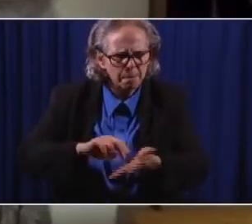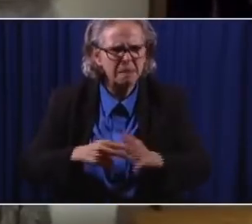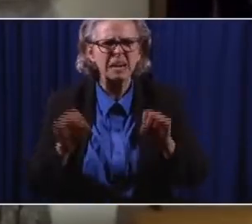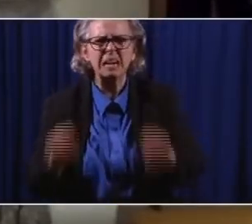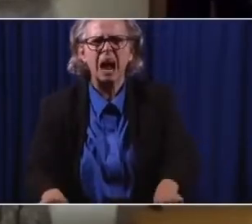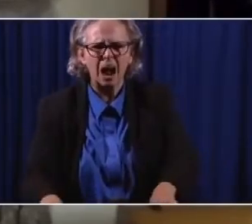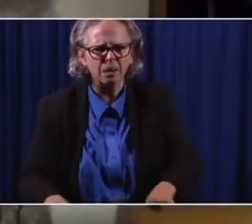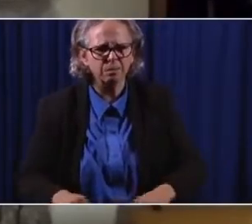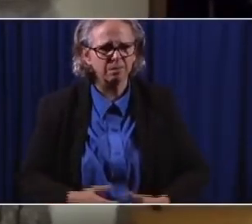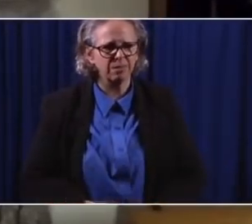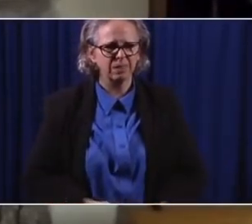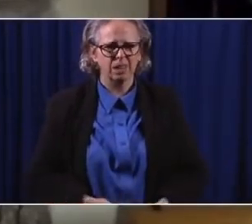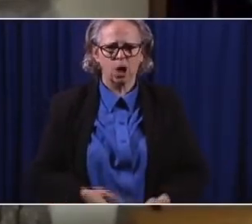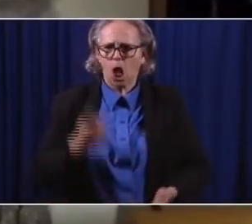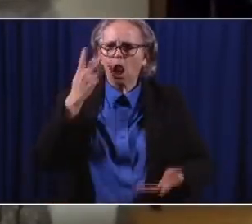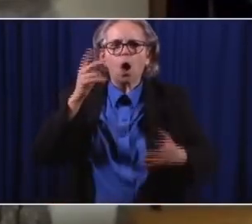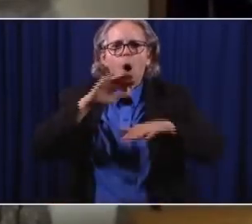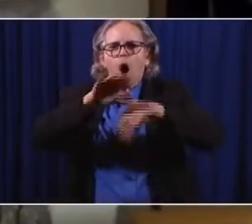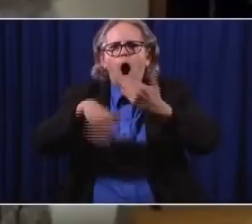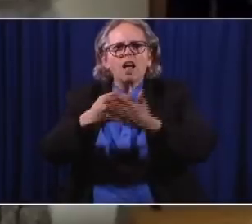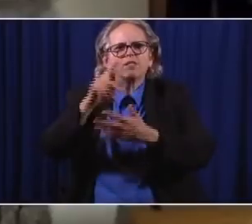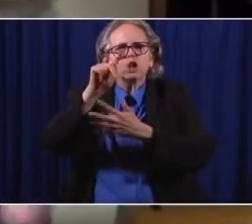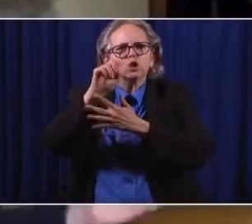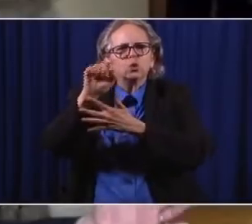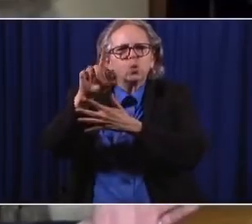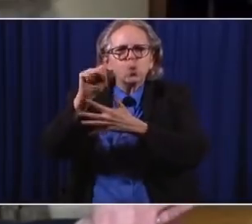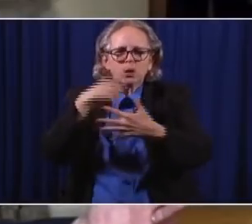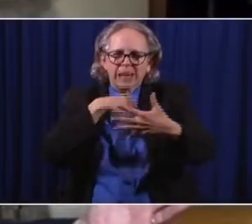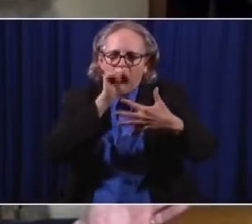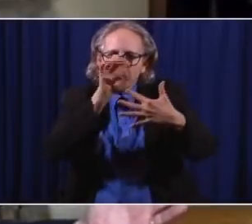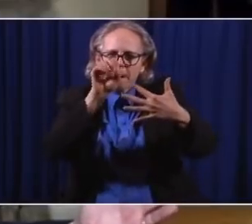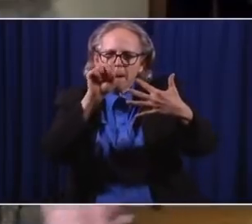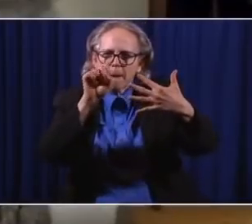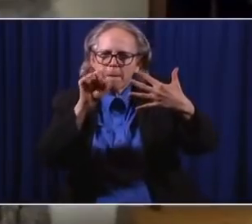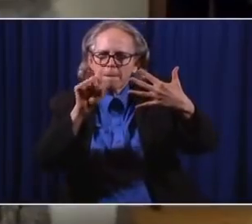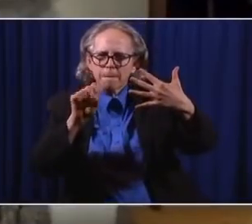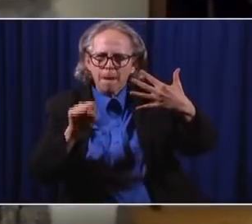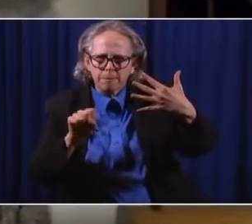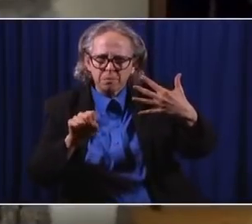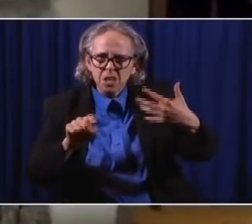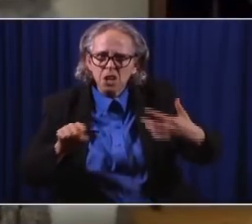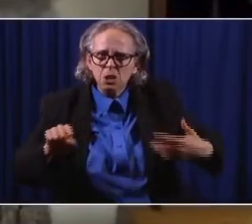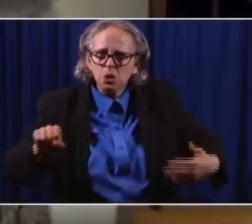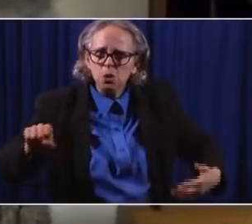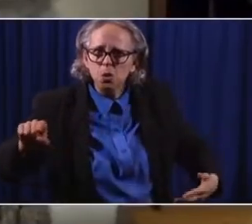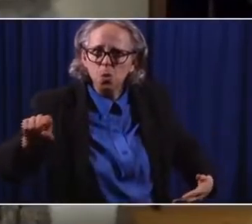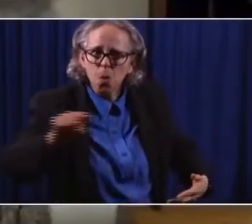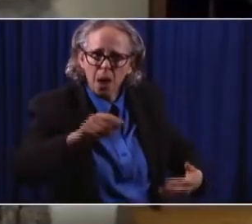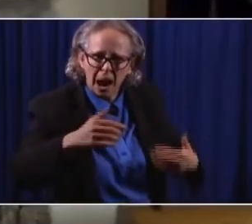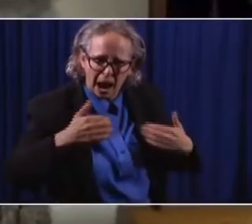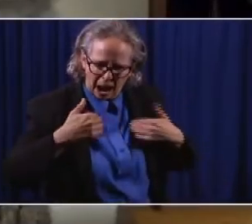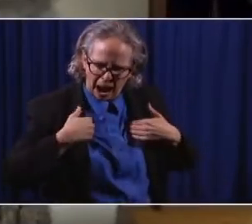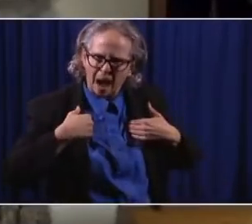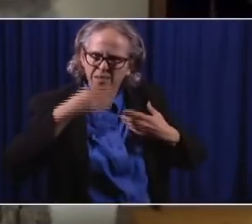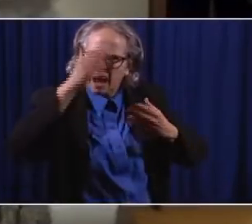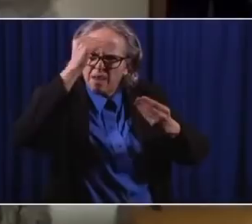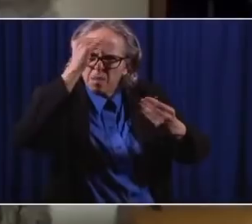I have, and you look at the tools that all of us collectively have as Ohioans, the